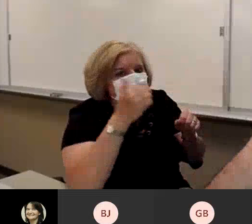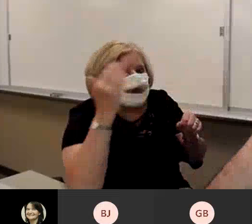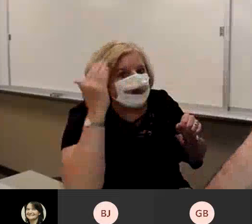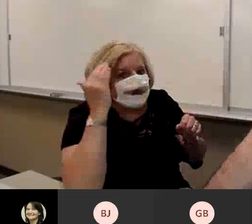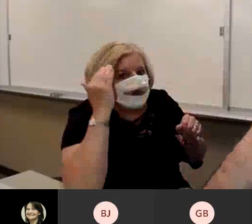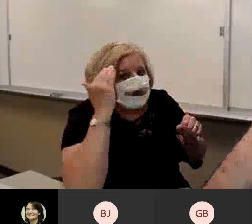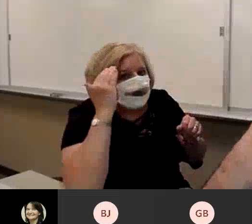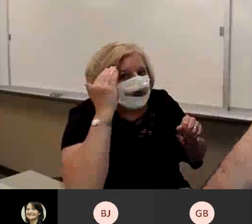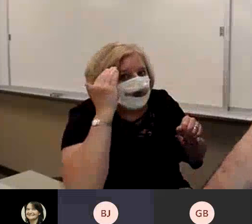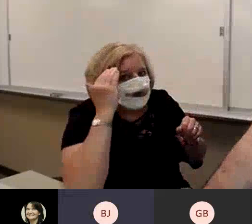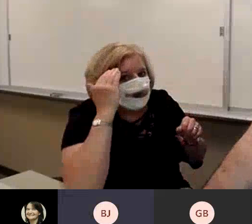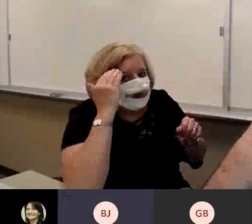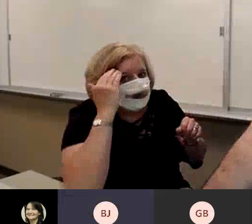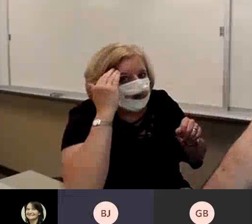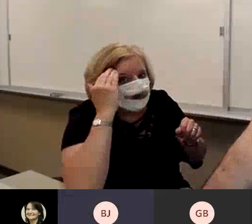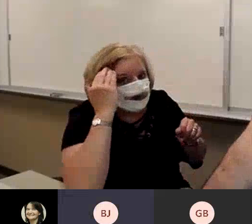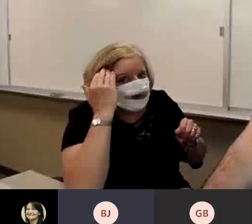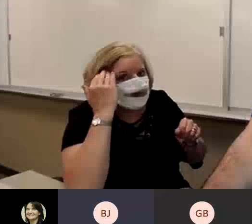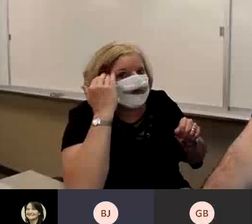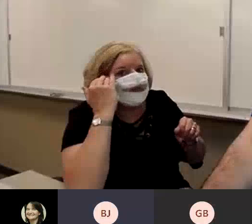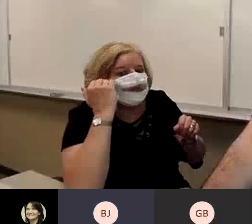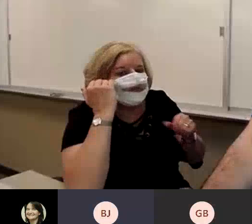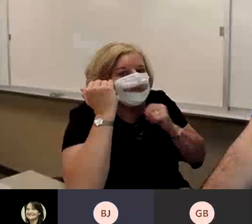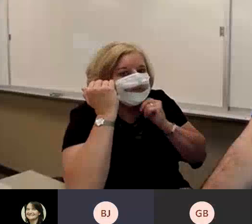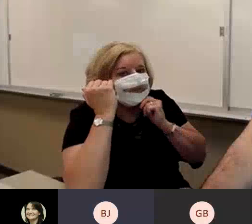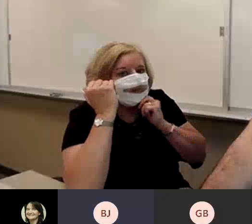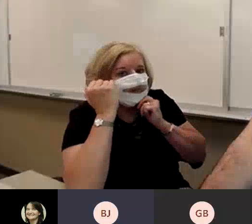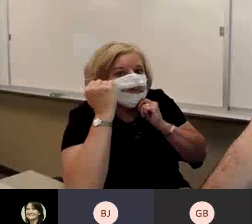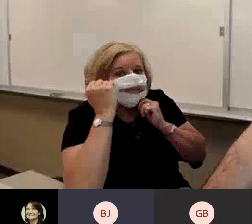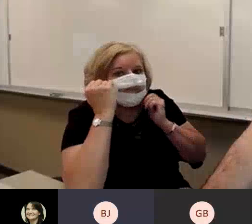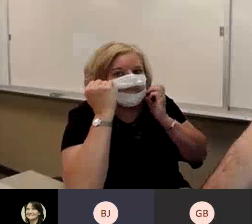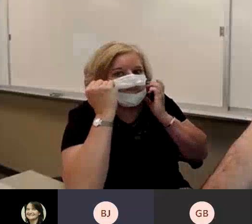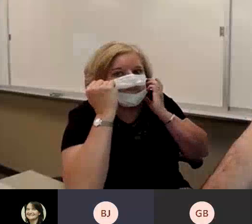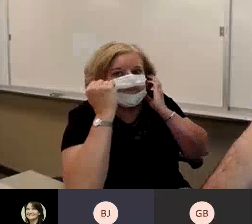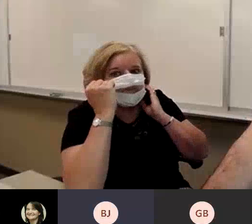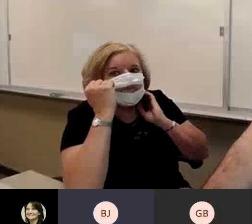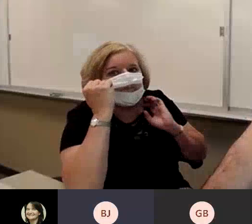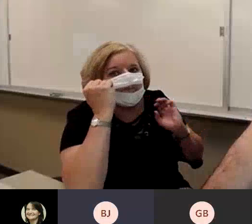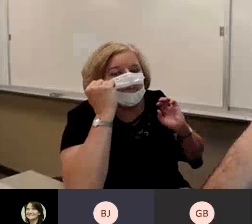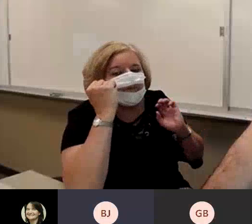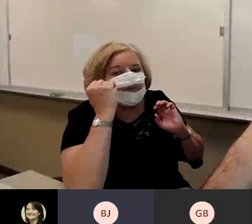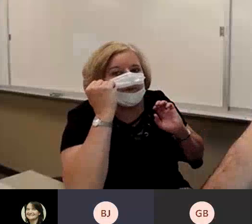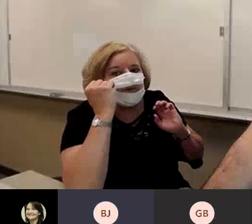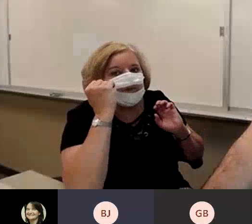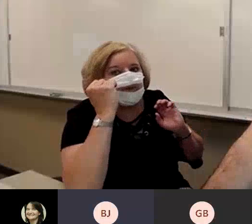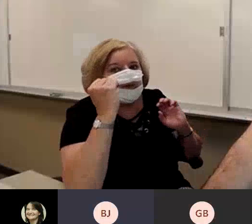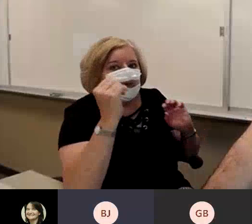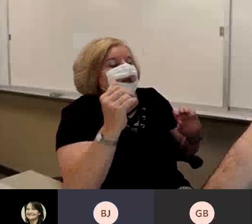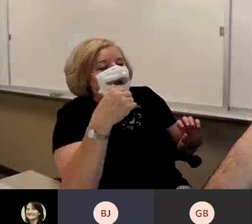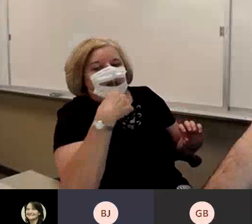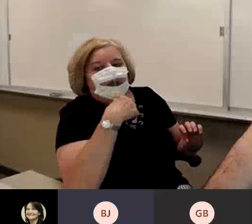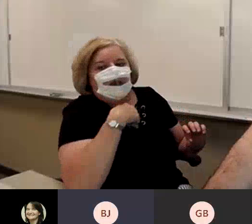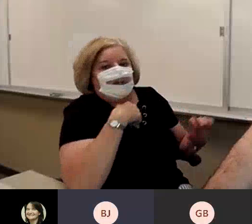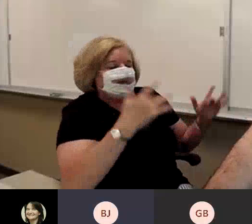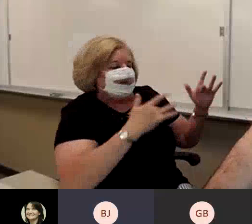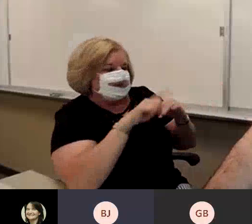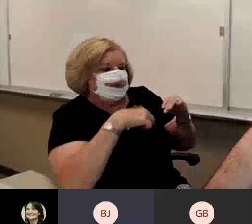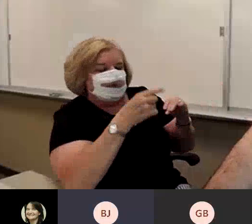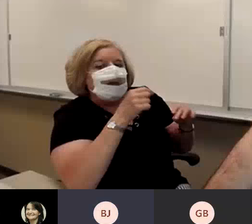confusing within that. I had that figured out. I was just concerned about security. And